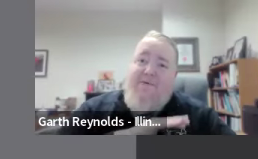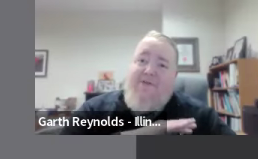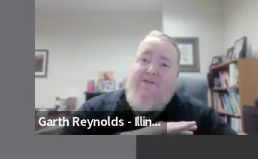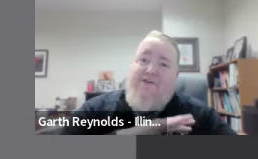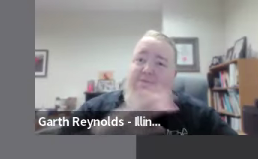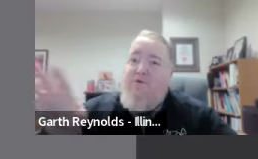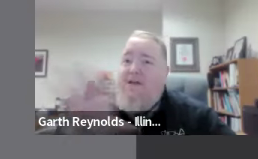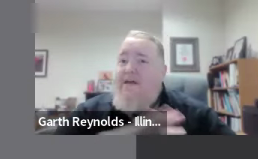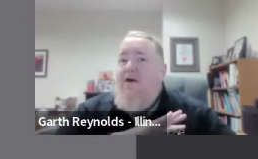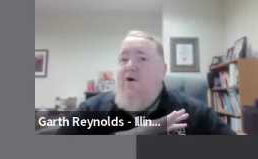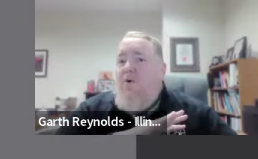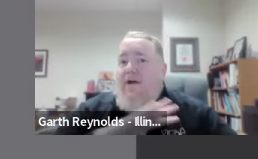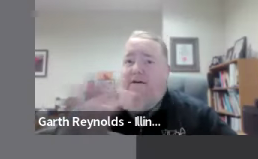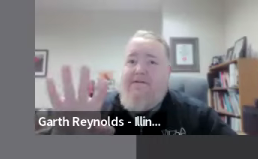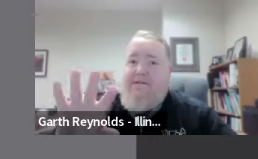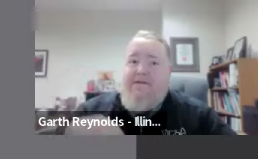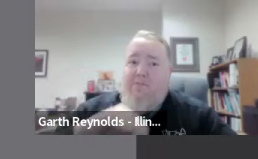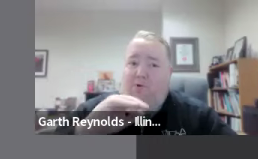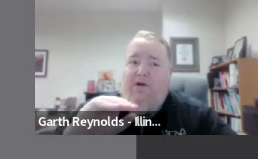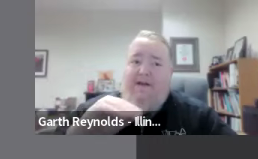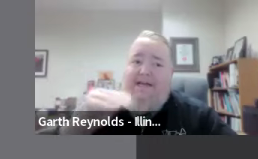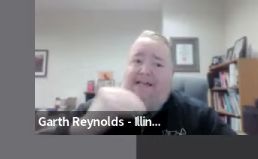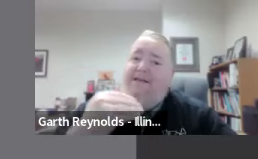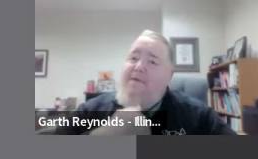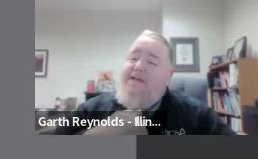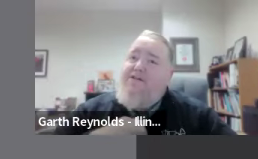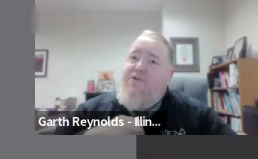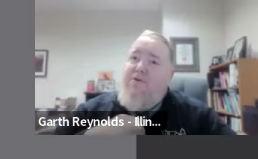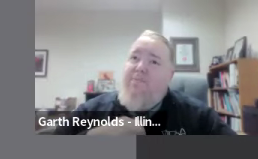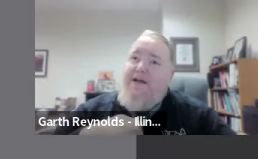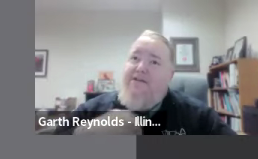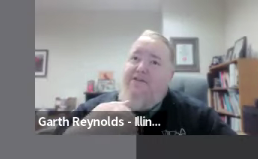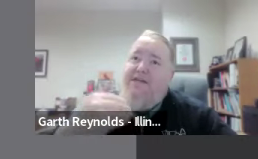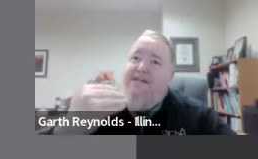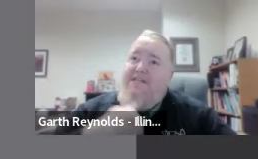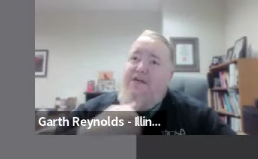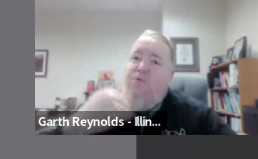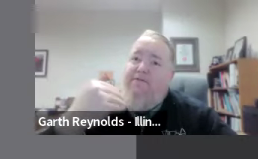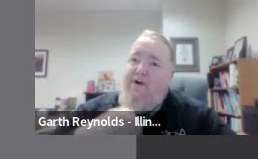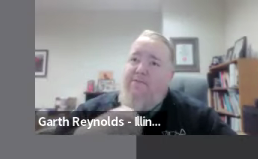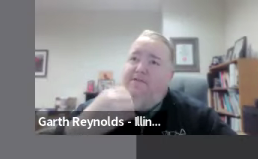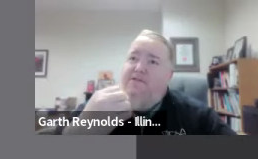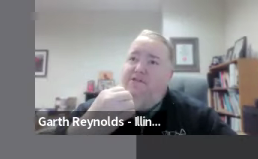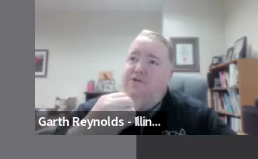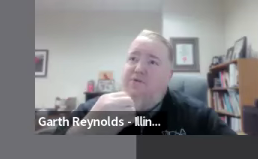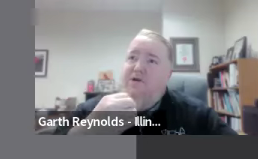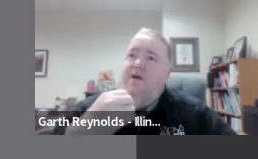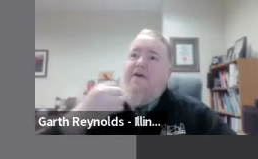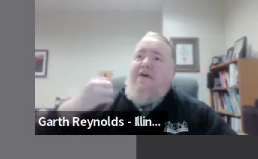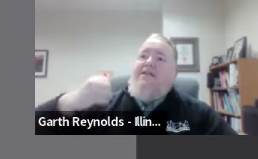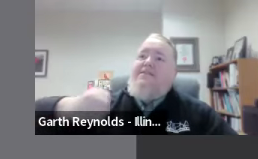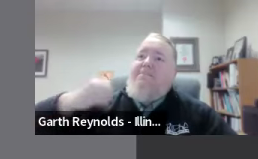practice, whether it's community or health system, work to get them into your practice so they can see what pharmacists